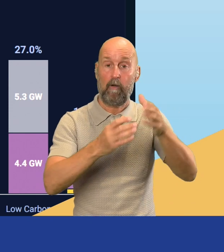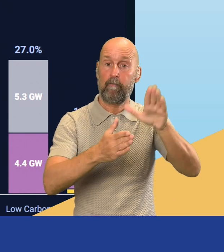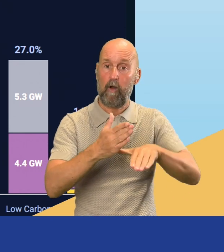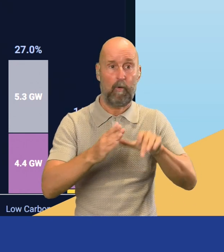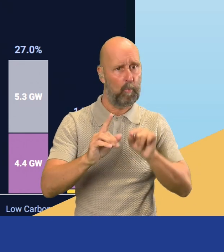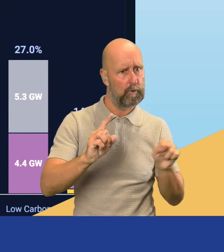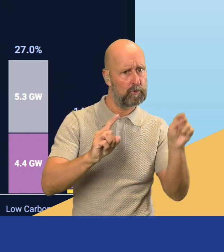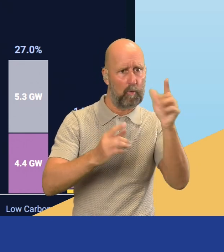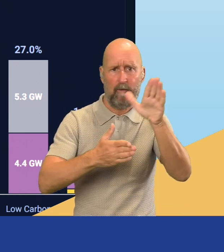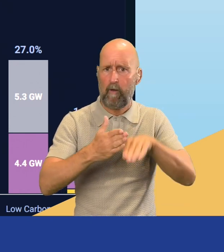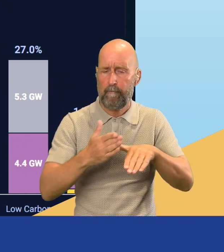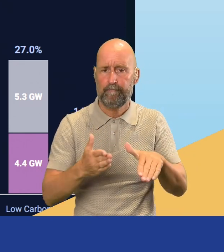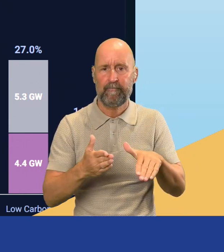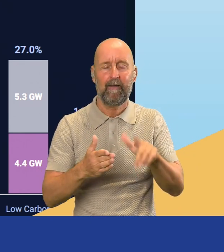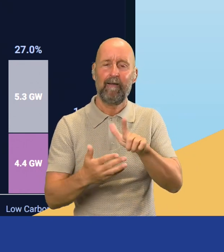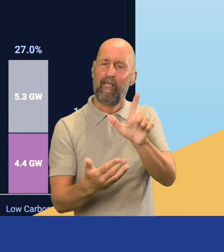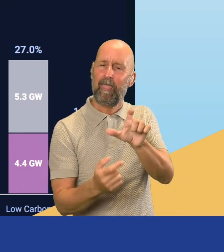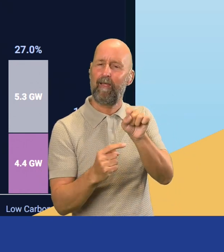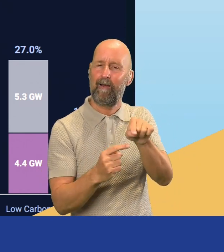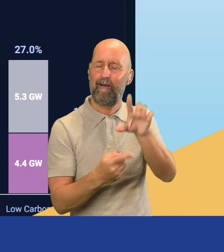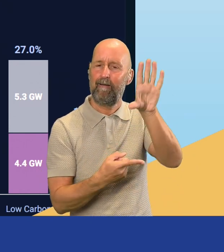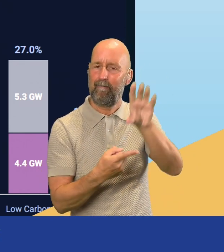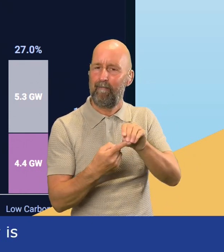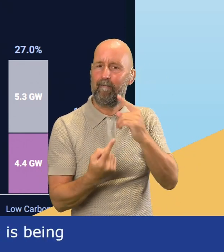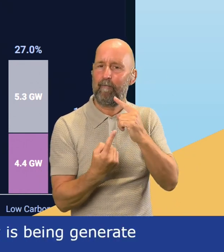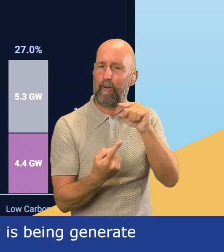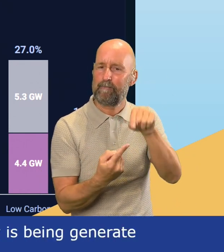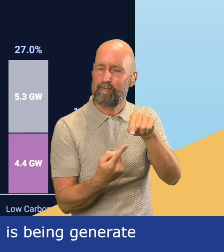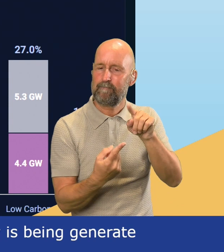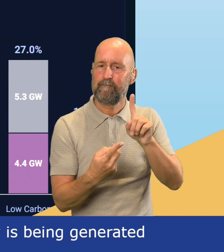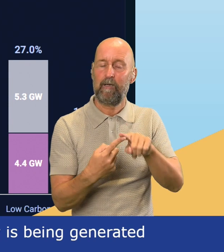what sources. So when I ran this particular example,